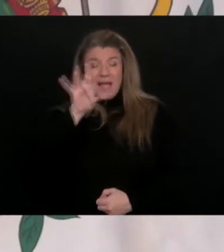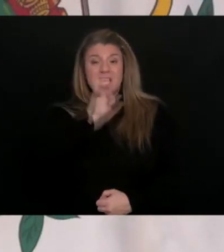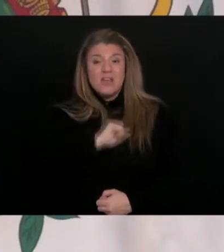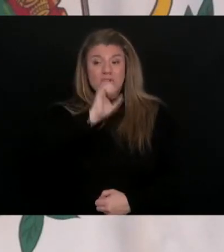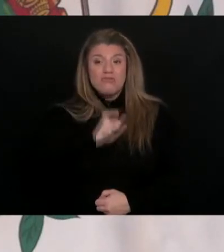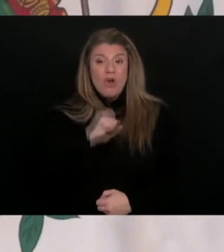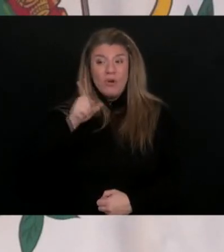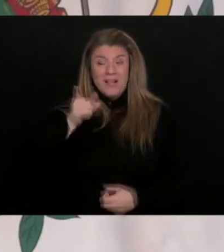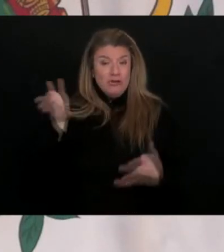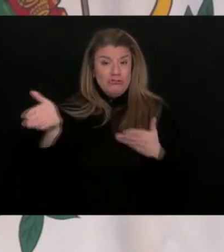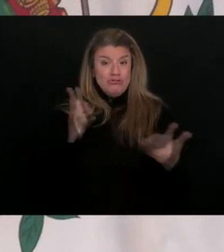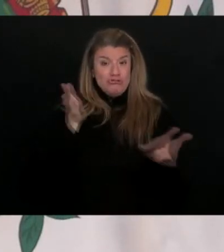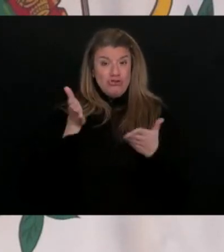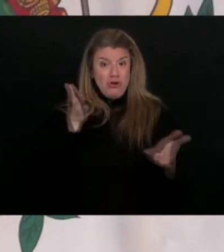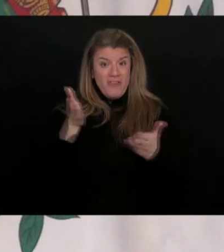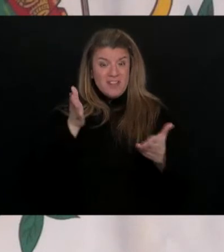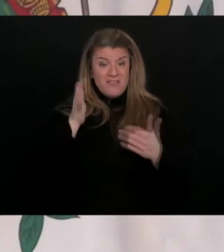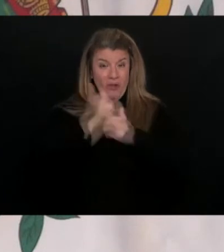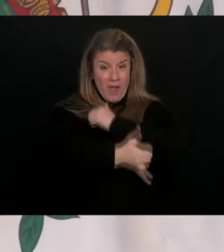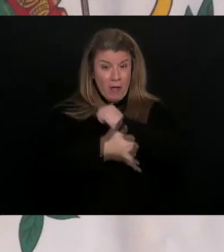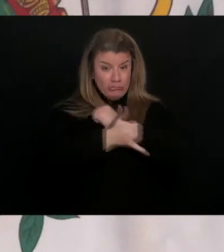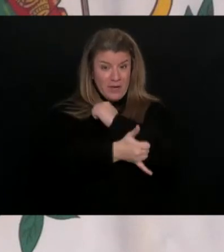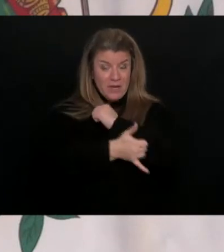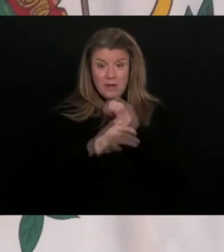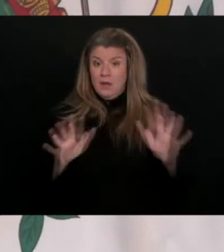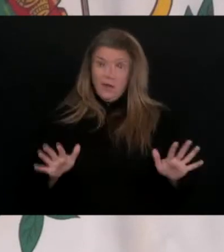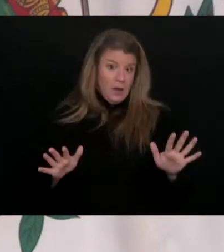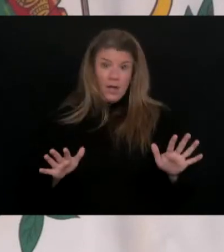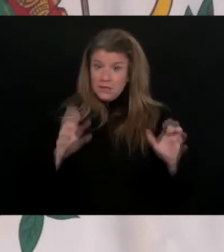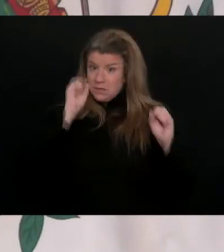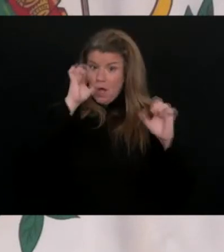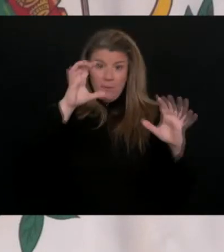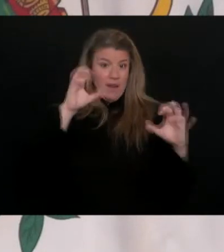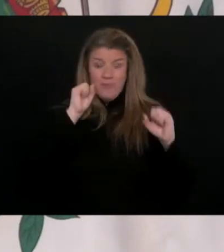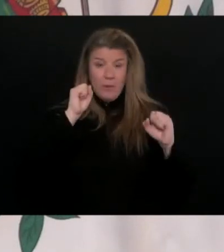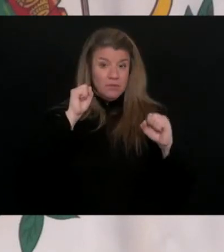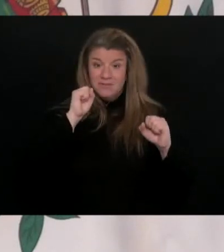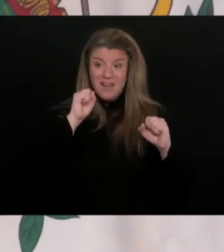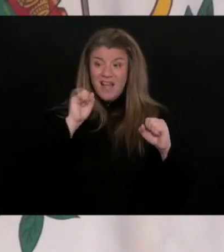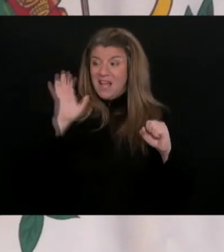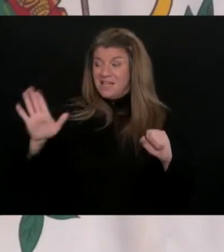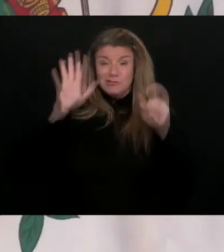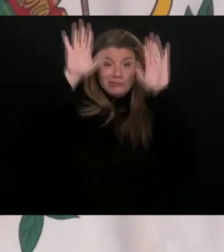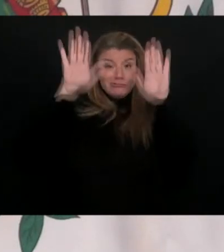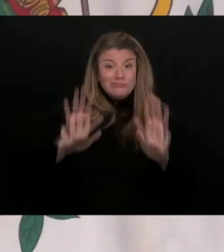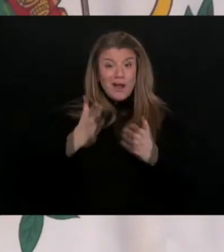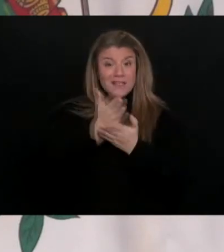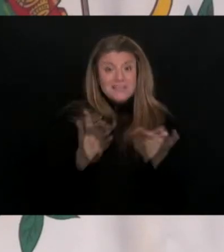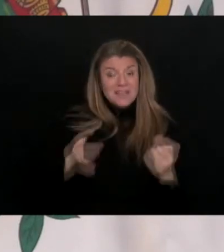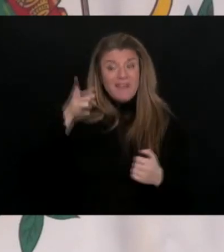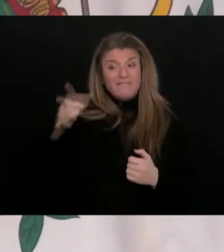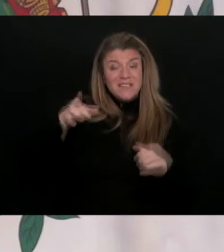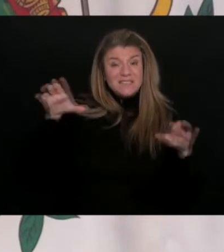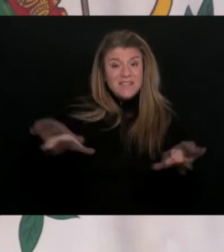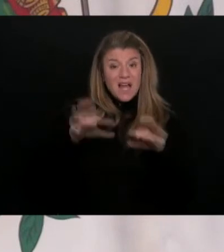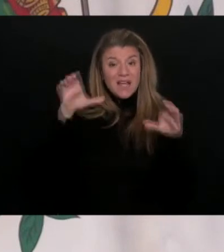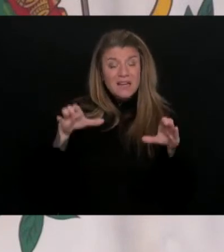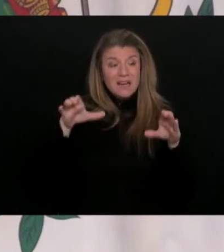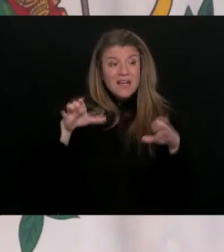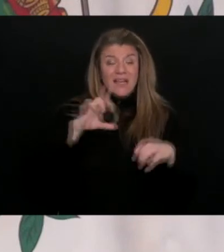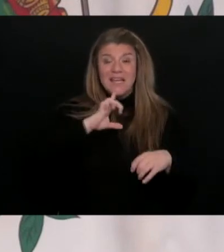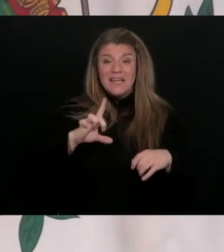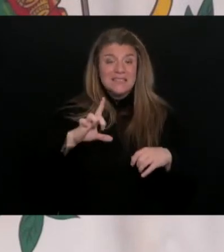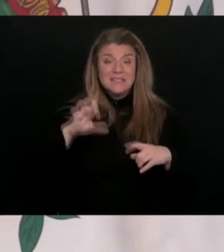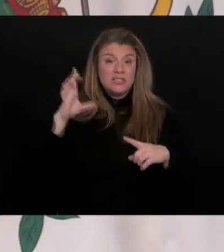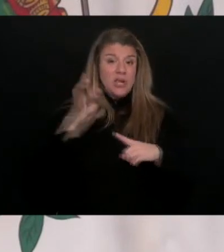this country is just unparalleled. All the great stuff that this man has done is just off the